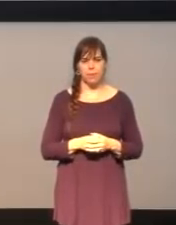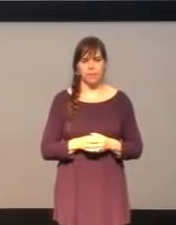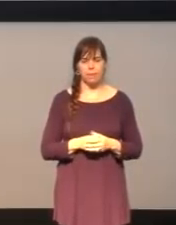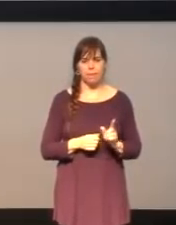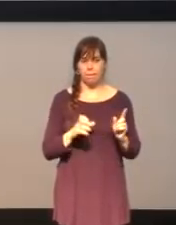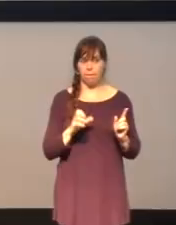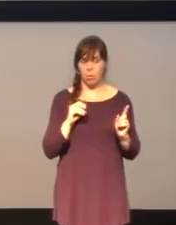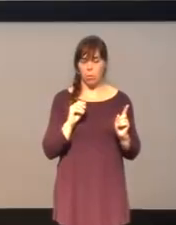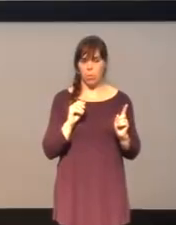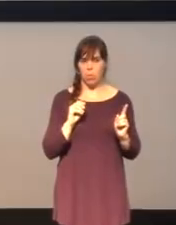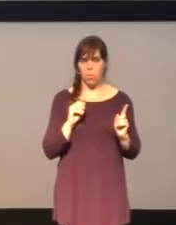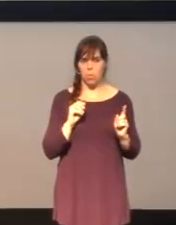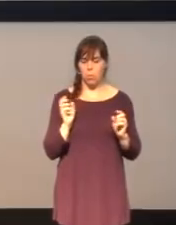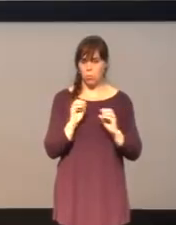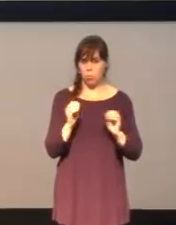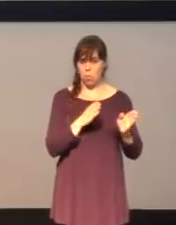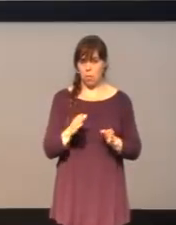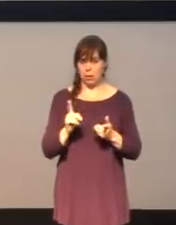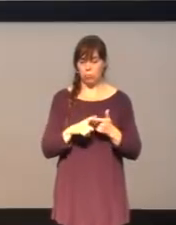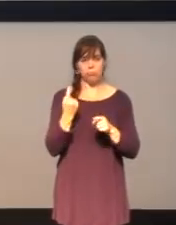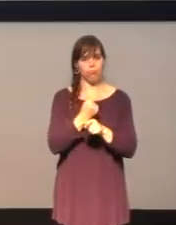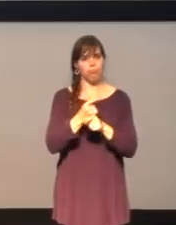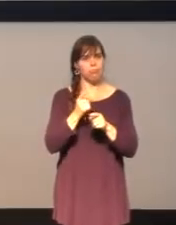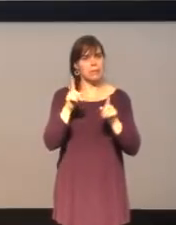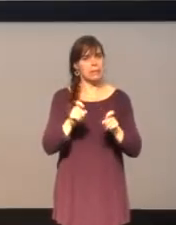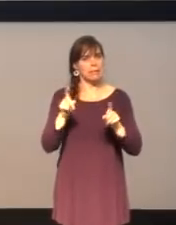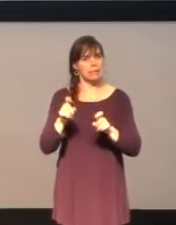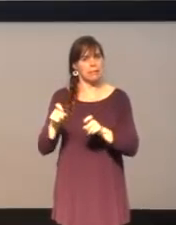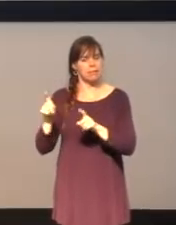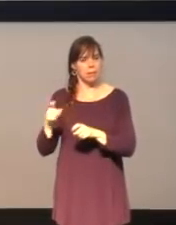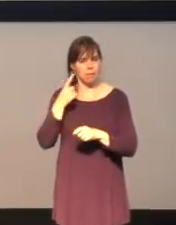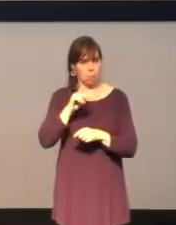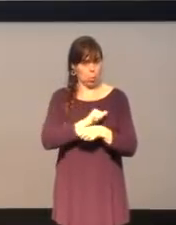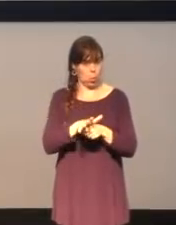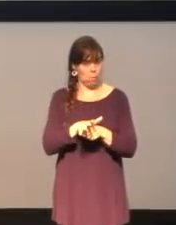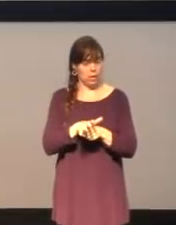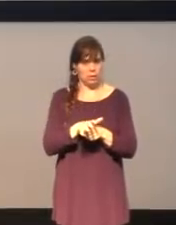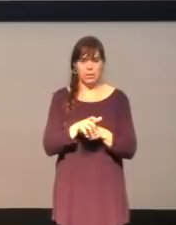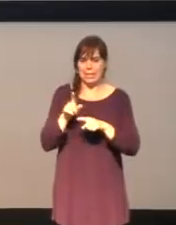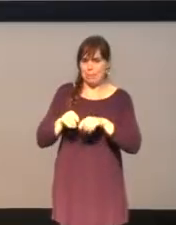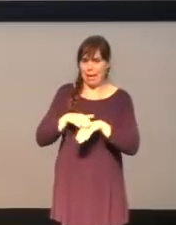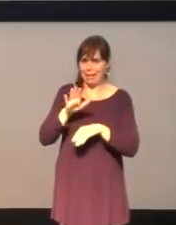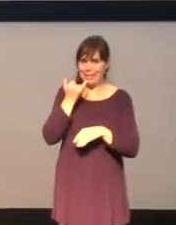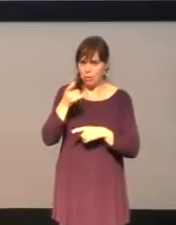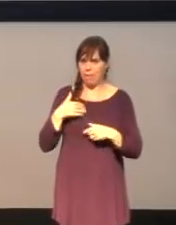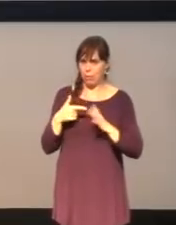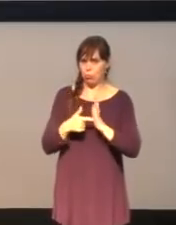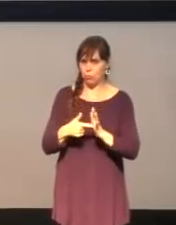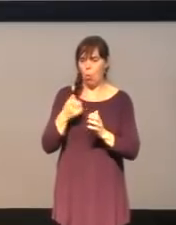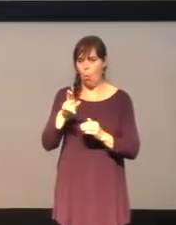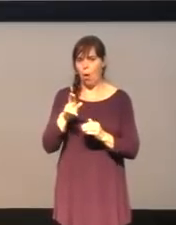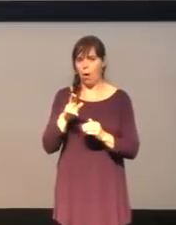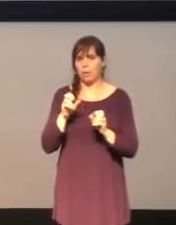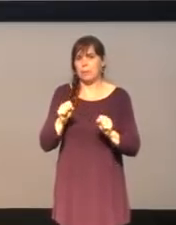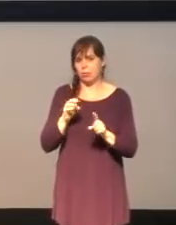so there are not plans to routinely test employees for COVID. It's risk-based. Yeah, I mean, I think